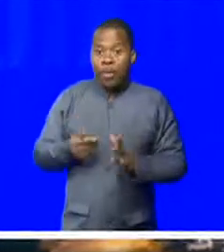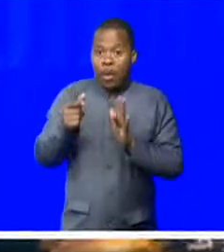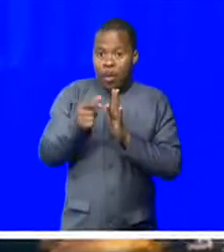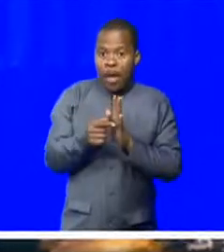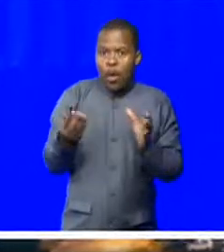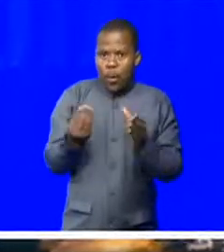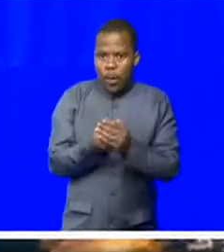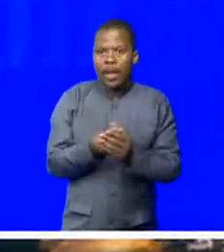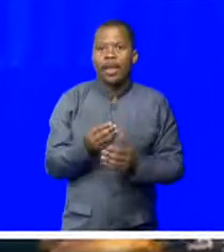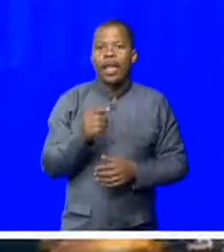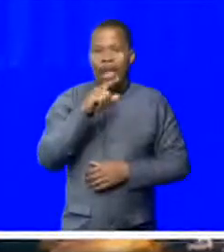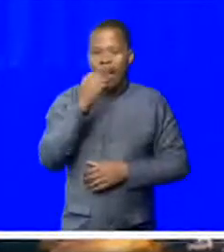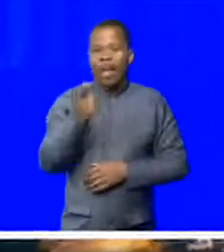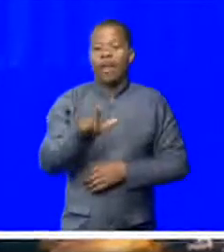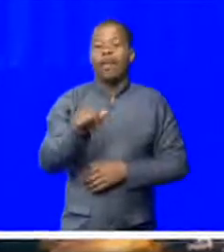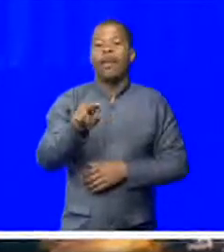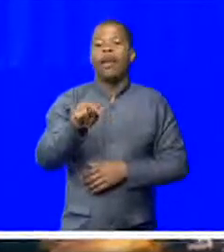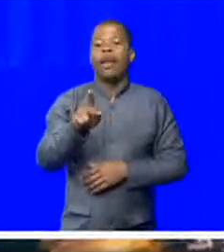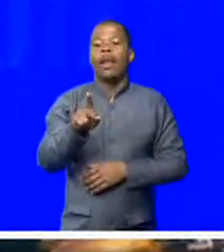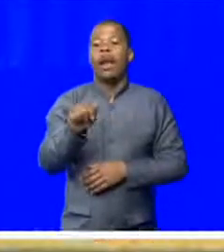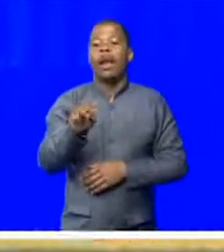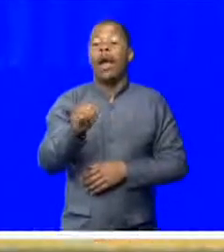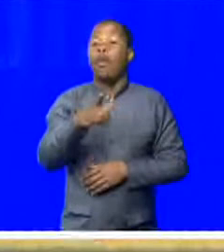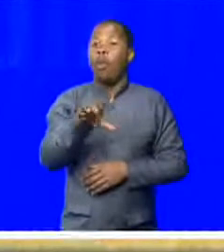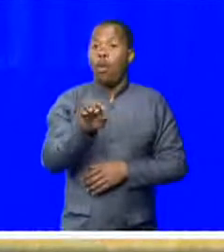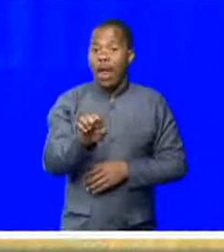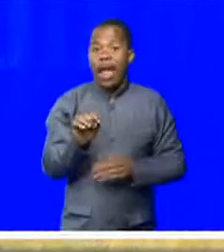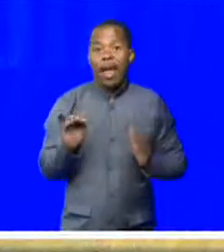during his working trip in the DRC.